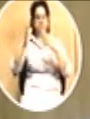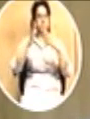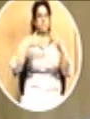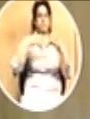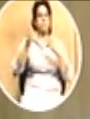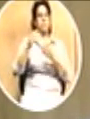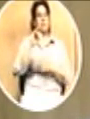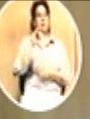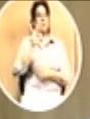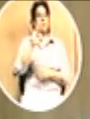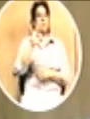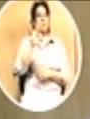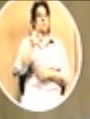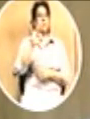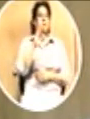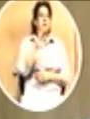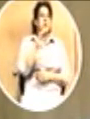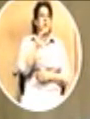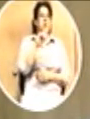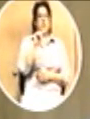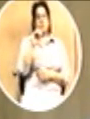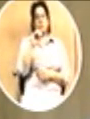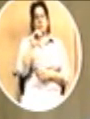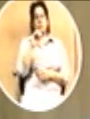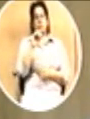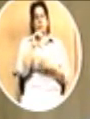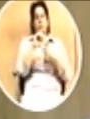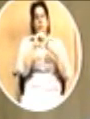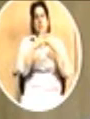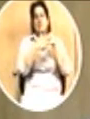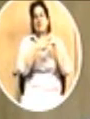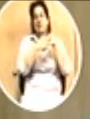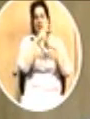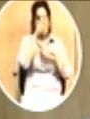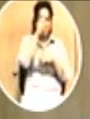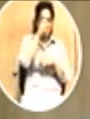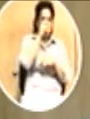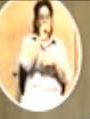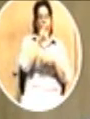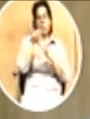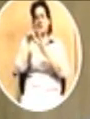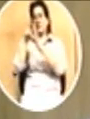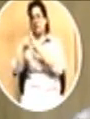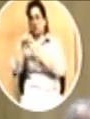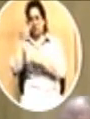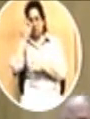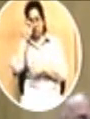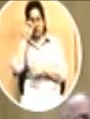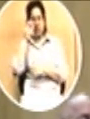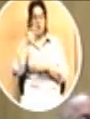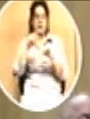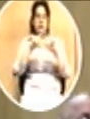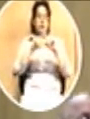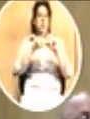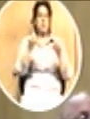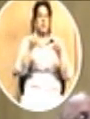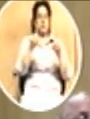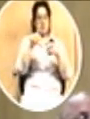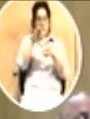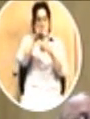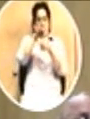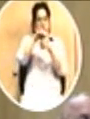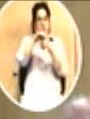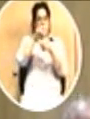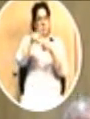it's to save the cockroaches or kill the cockroaches. The fact is, the vote